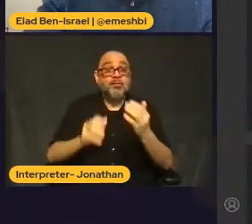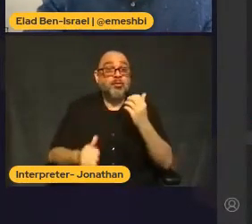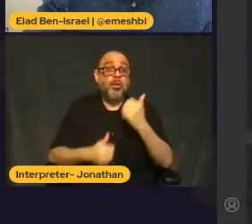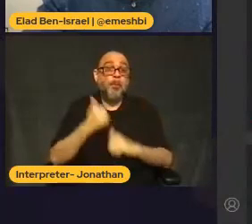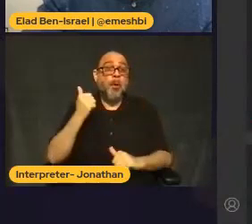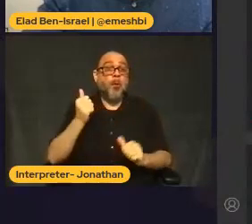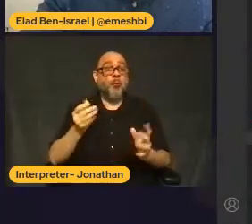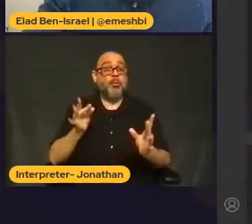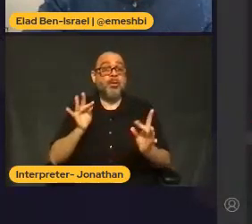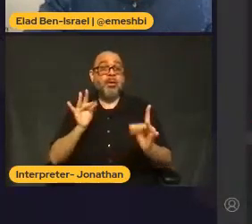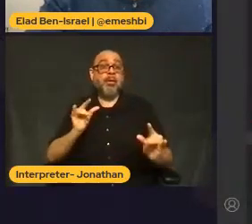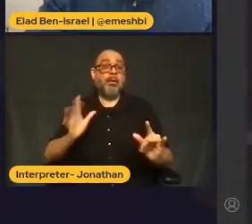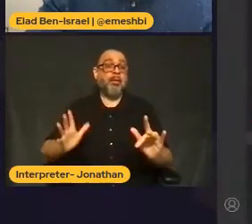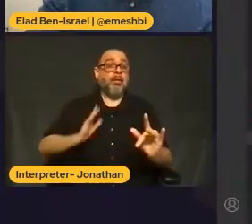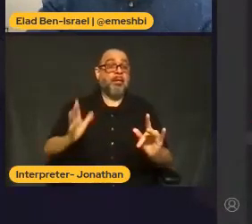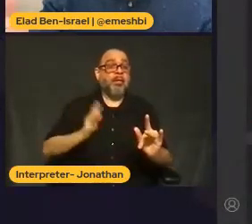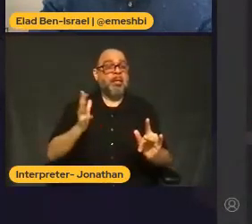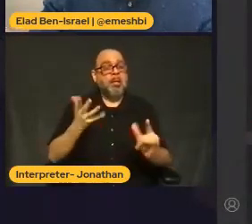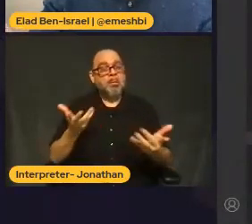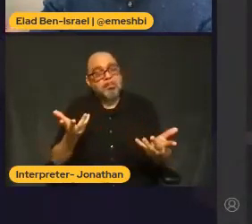the way I'm going to do it is I'm going to add another